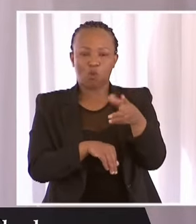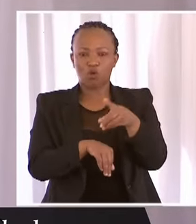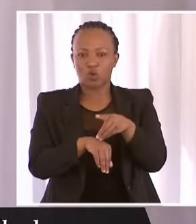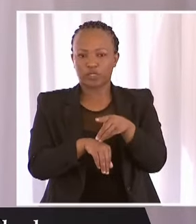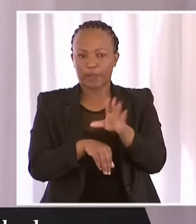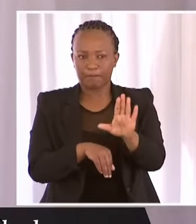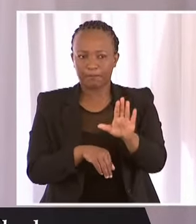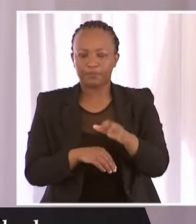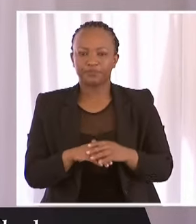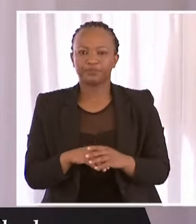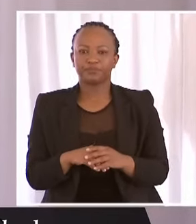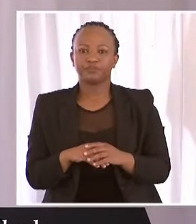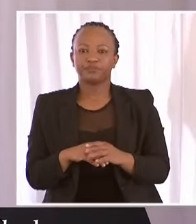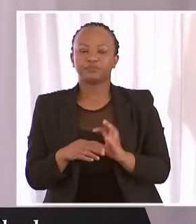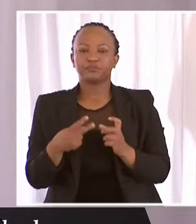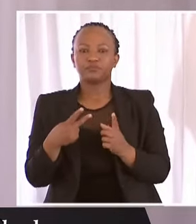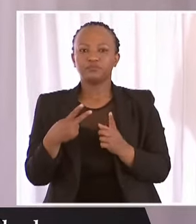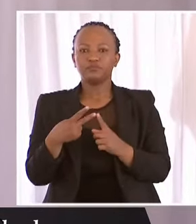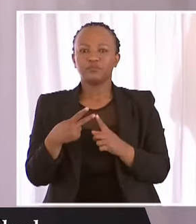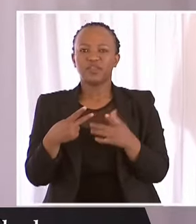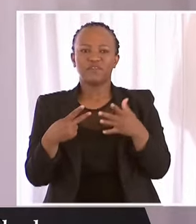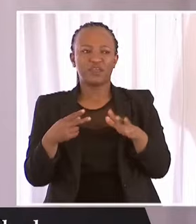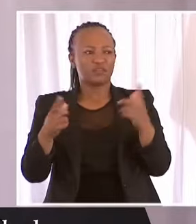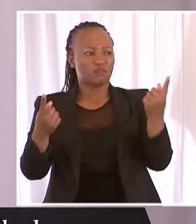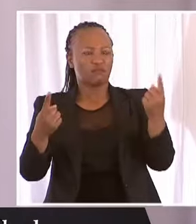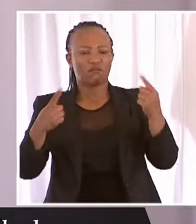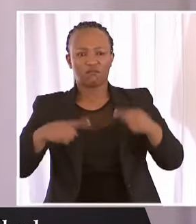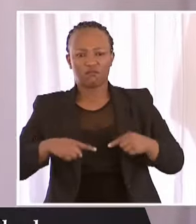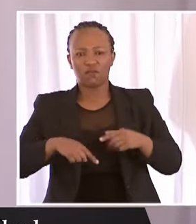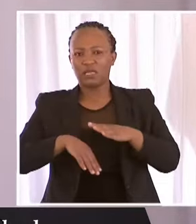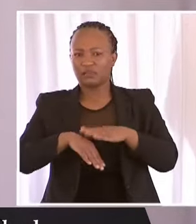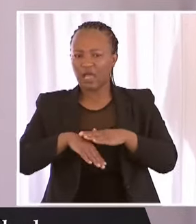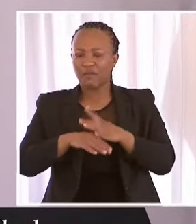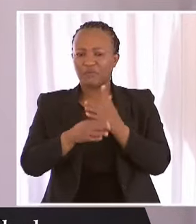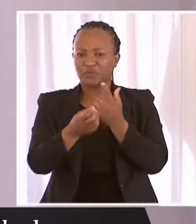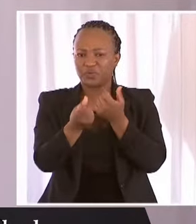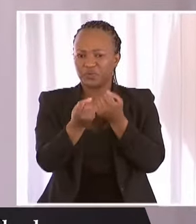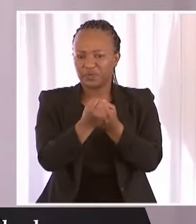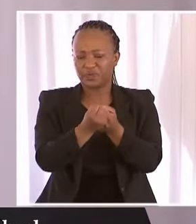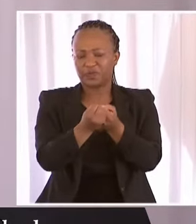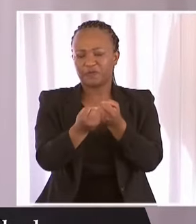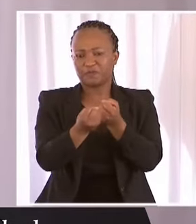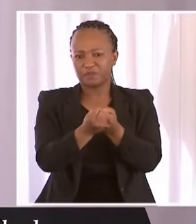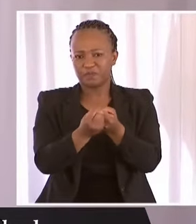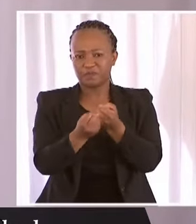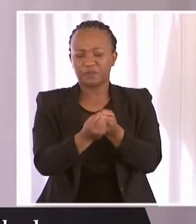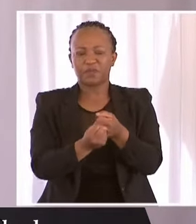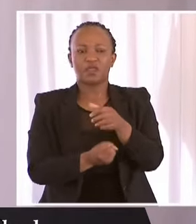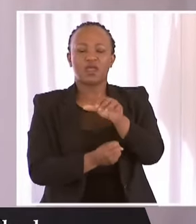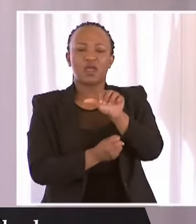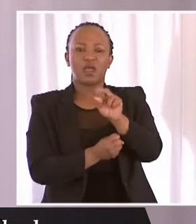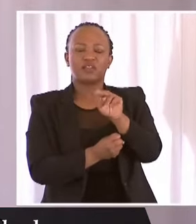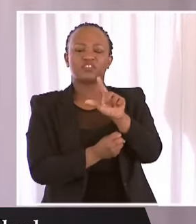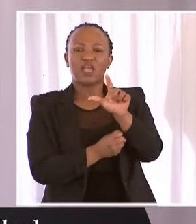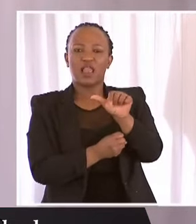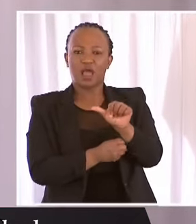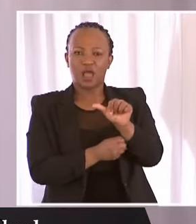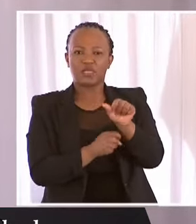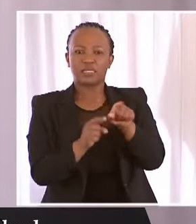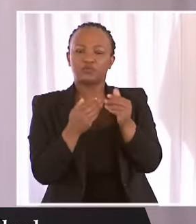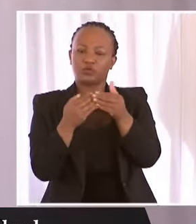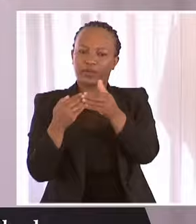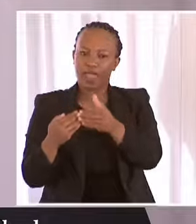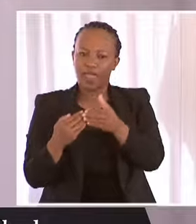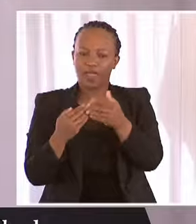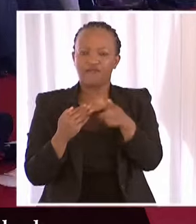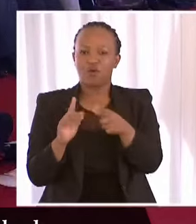who came and spent a great deal of time supporting Anjana, looking after Aziz. Thank you